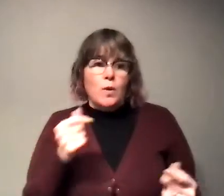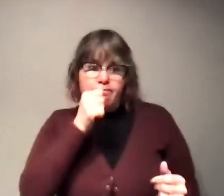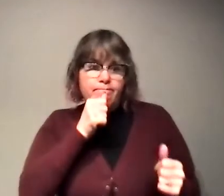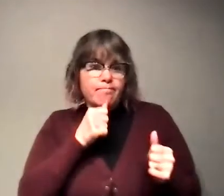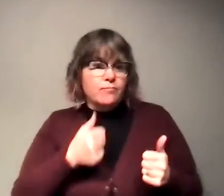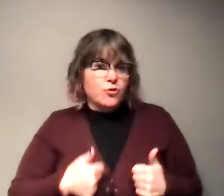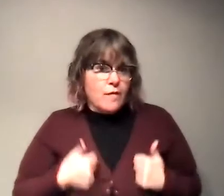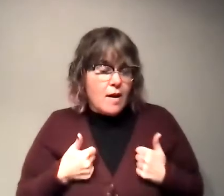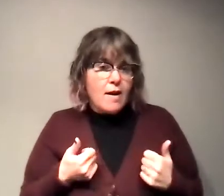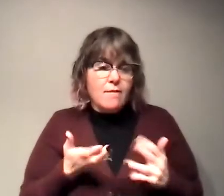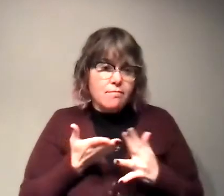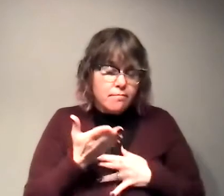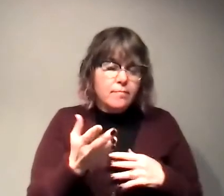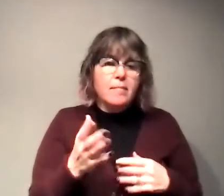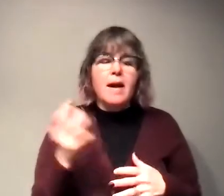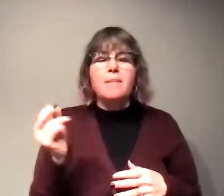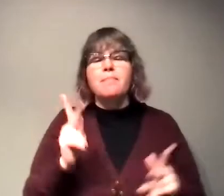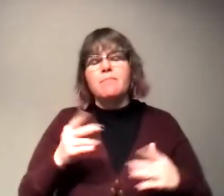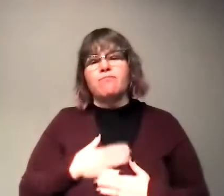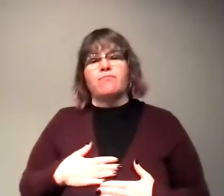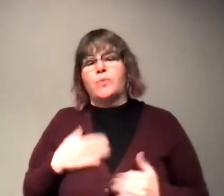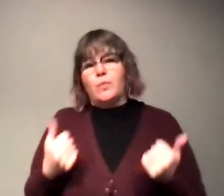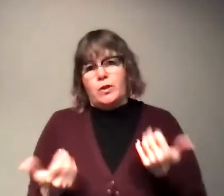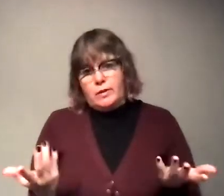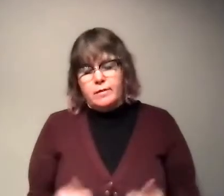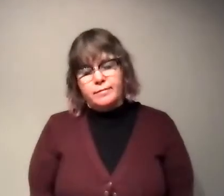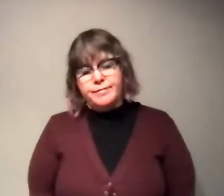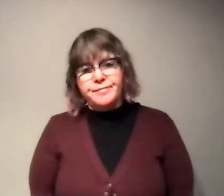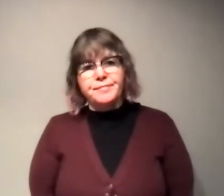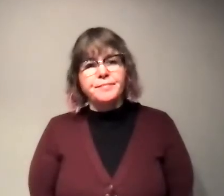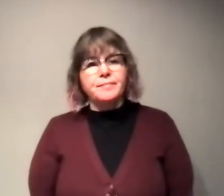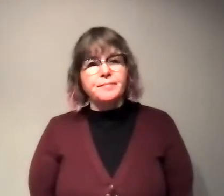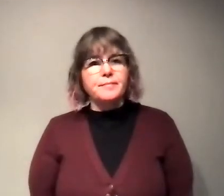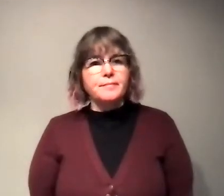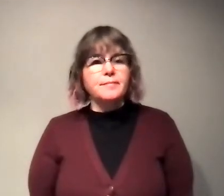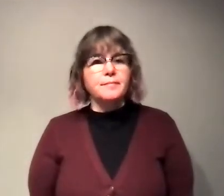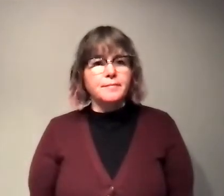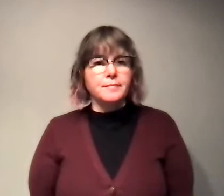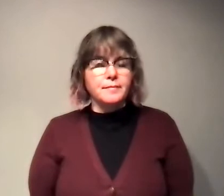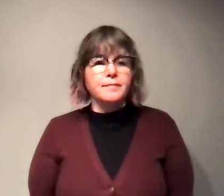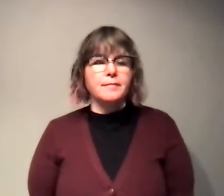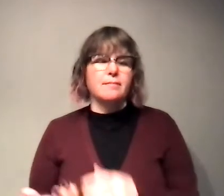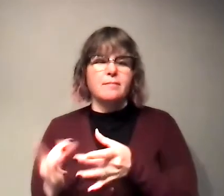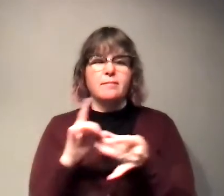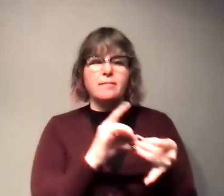well, and what will people enjoy seeing, because usually that's helpful too. For sure. Yeah. Related, so